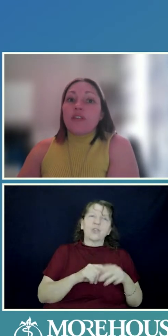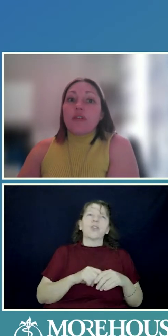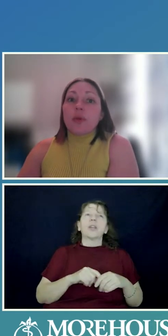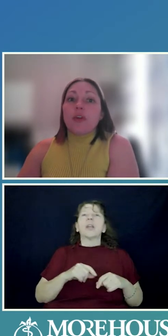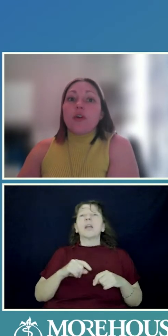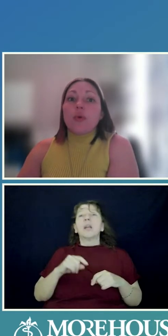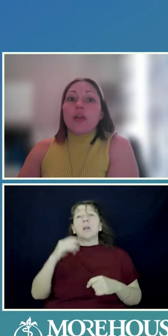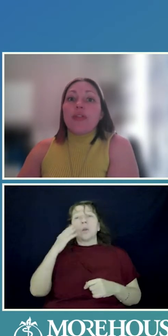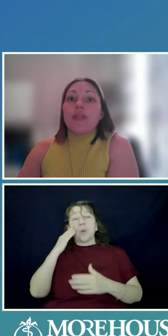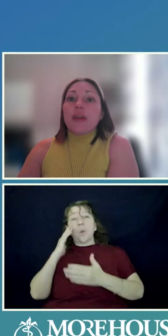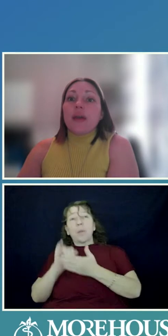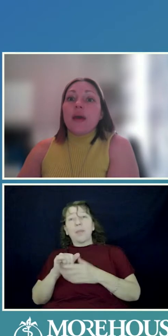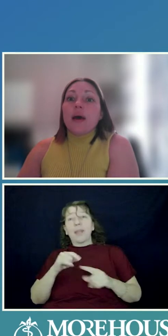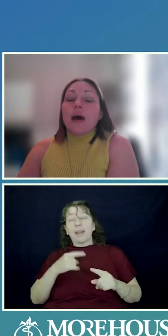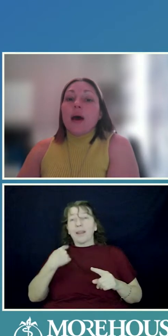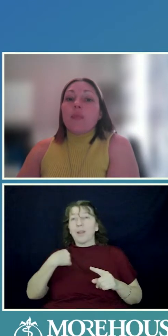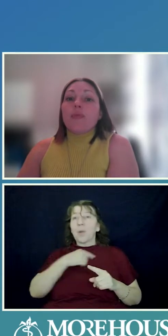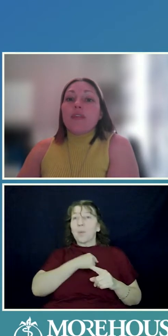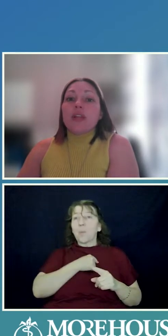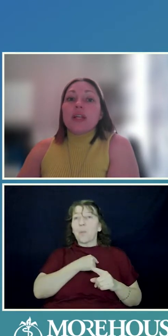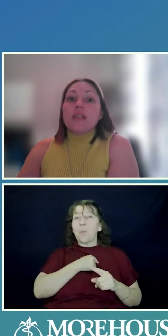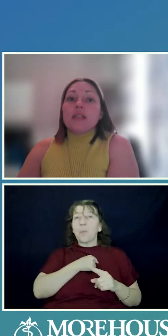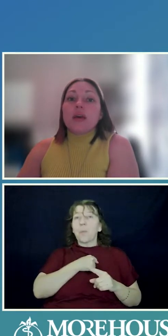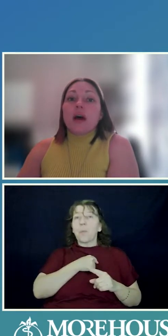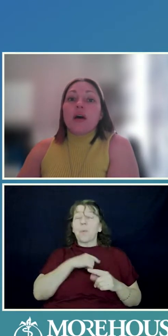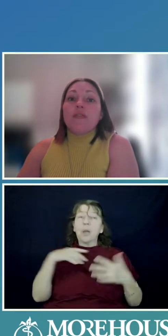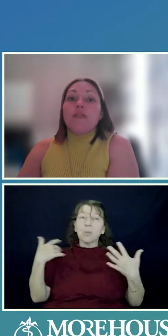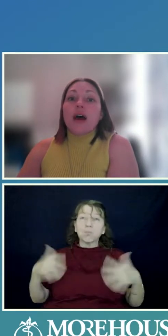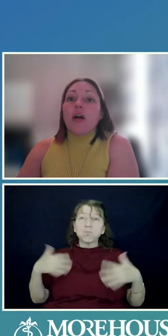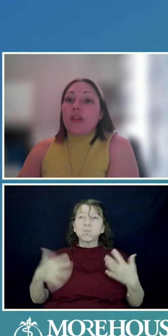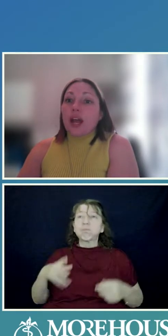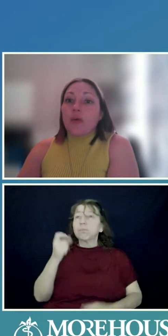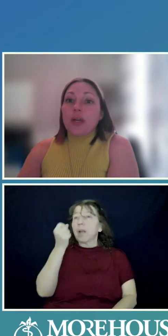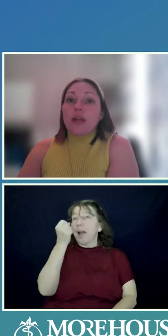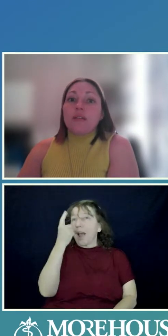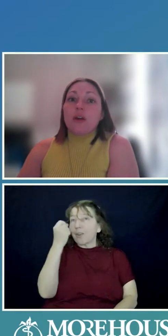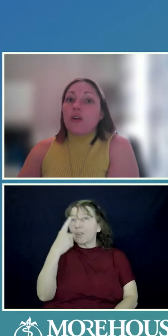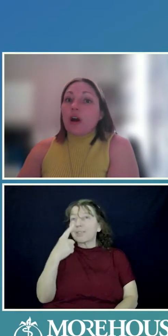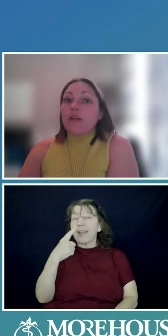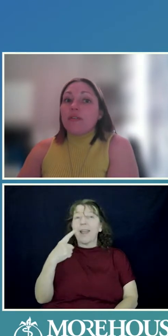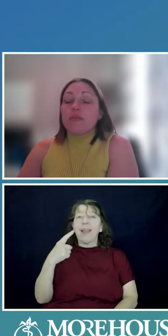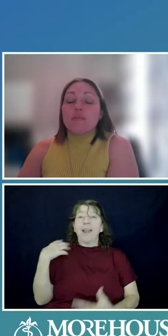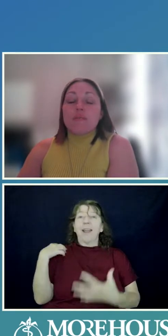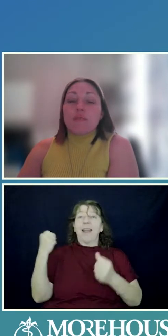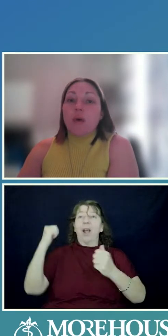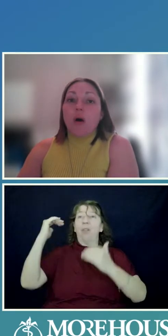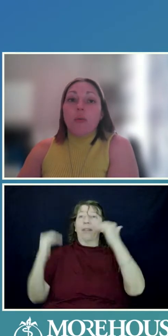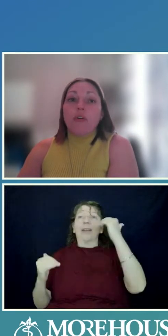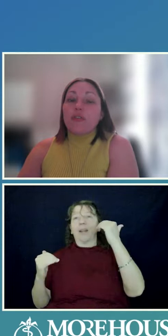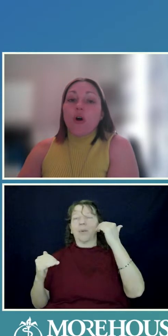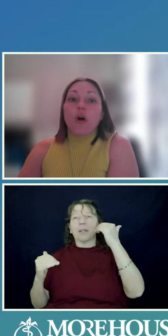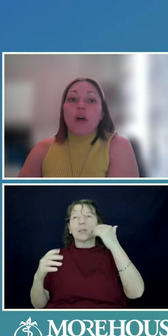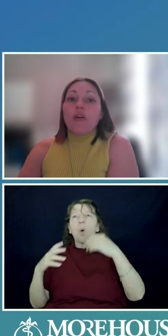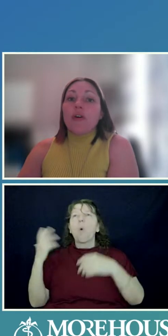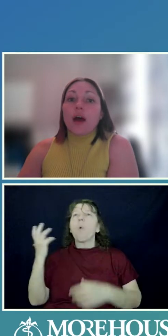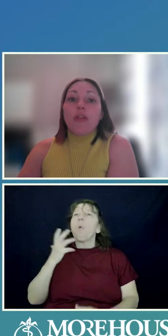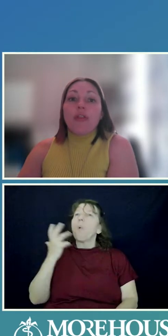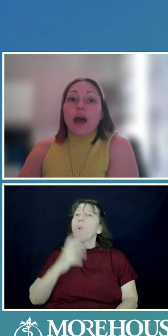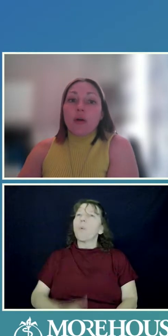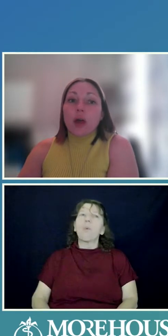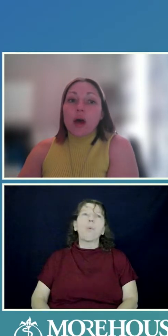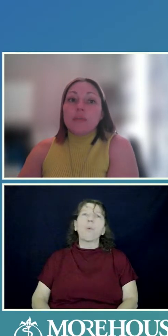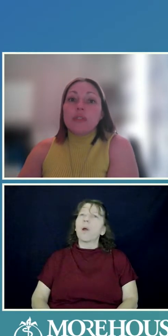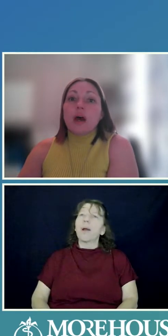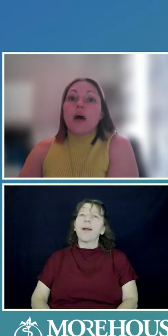are very familiar with the prevalence of health inequities across almost all other